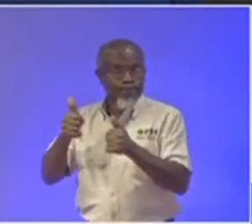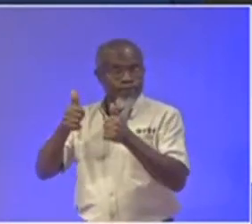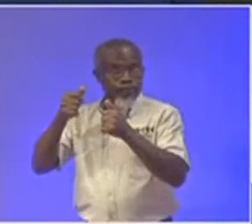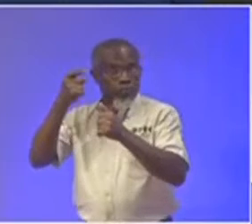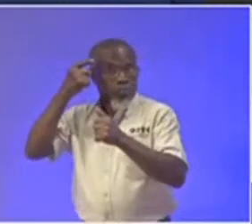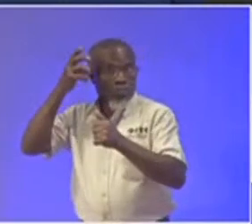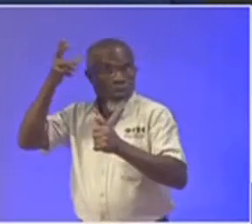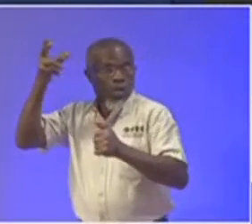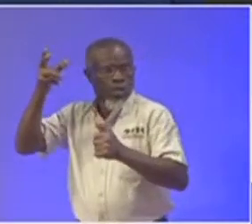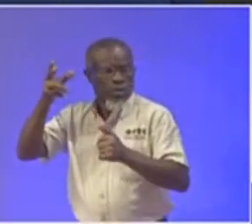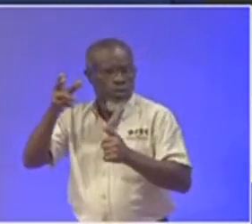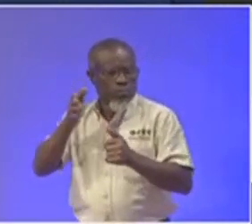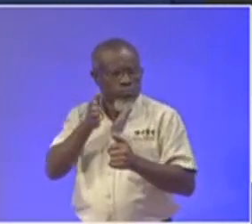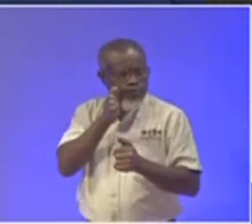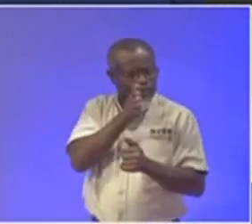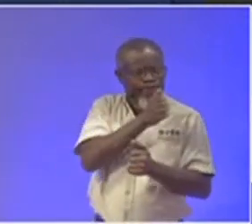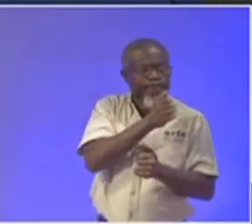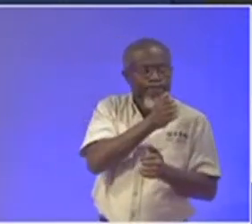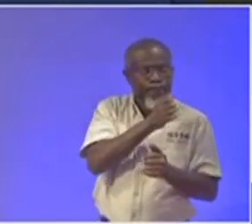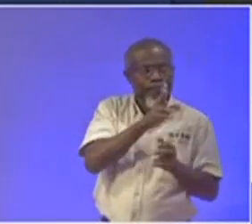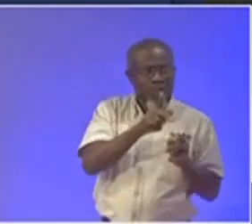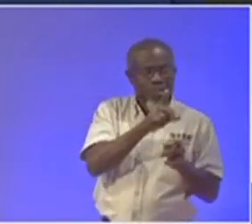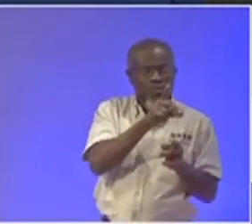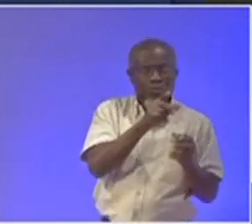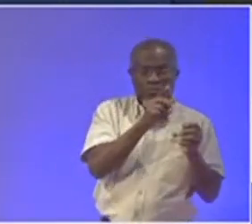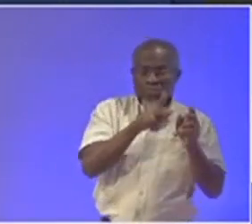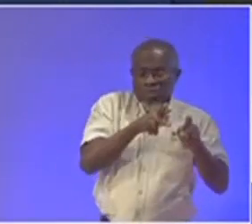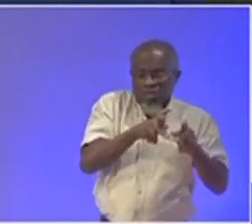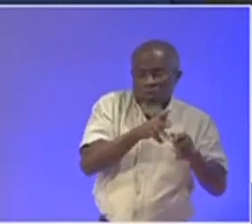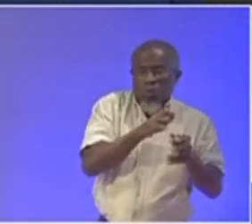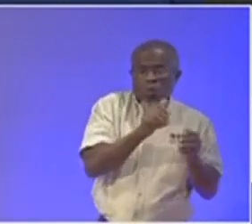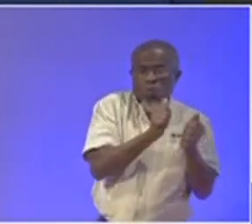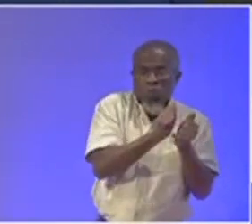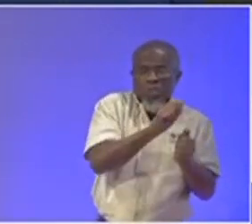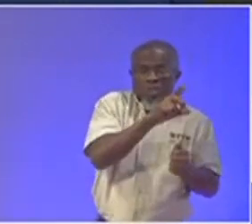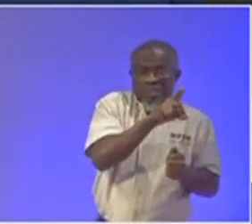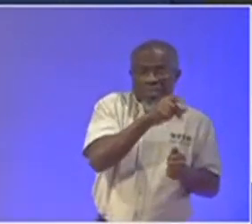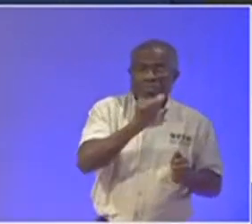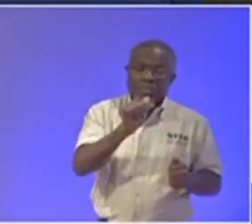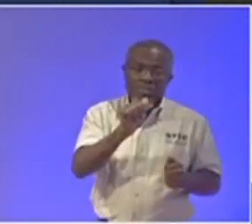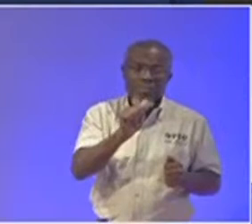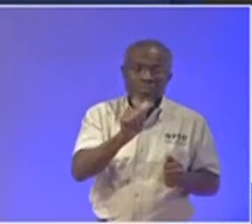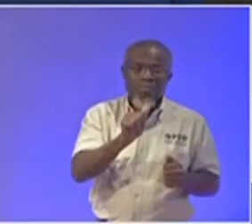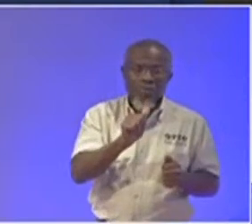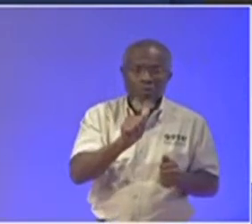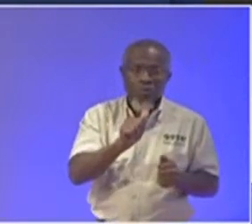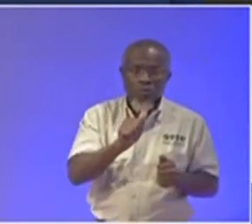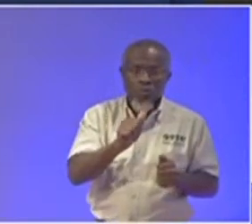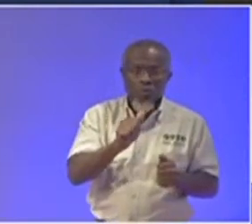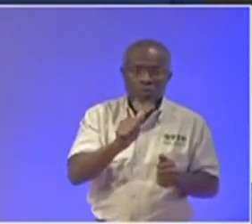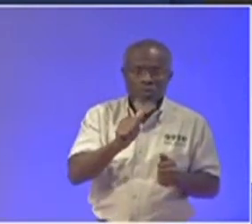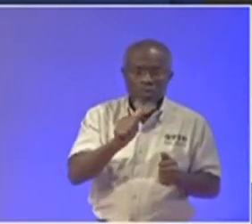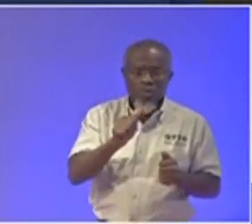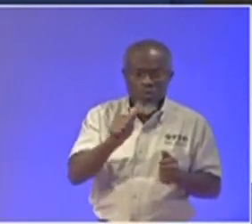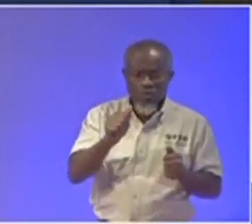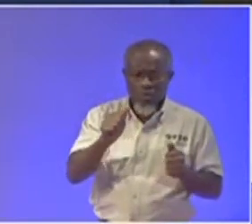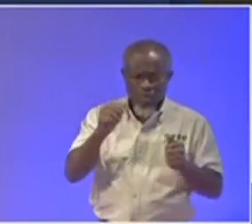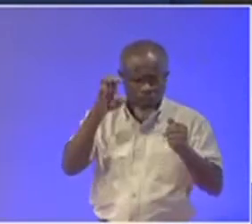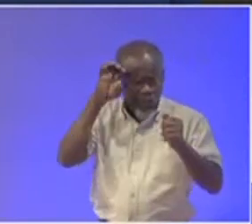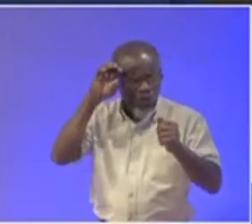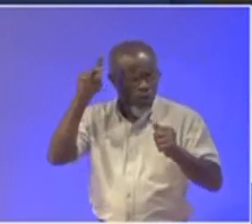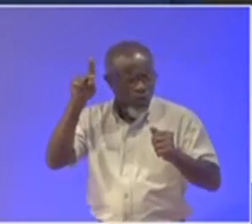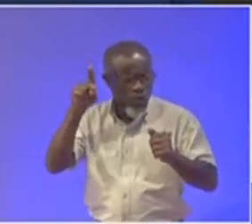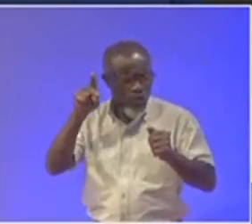document within a human rights framework, recognizing that since education is a human right, then